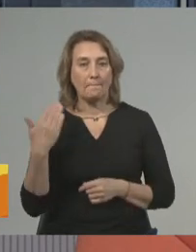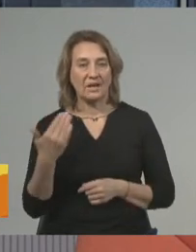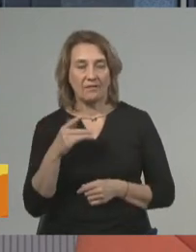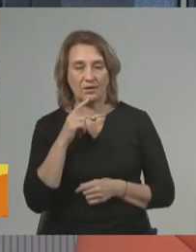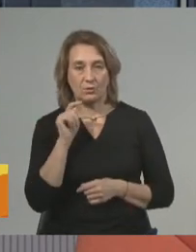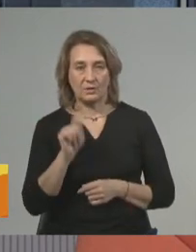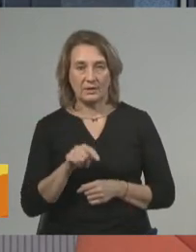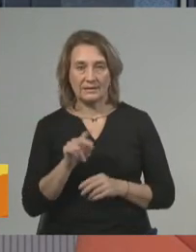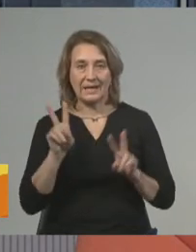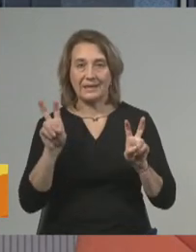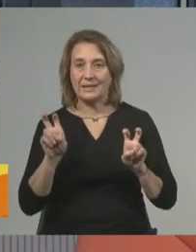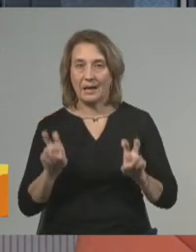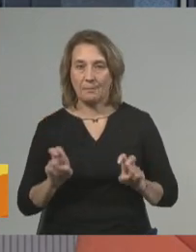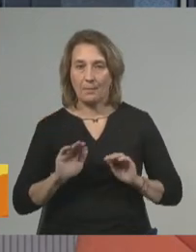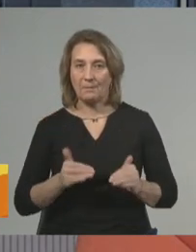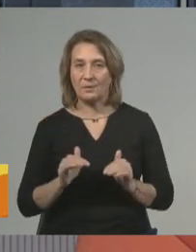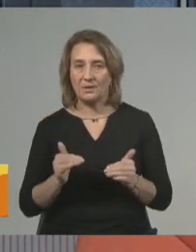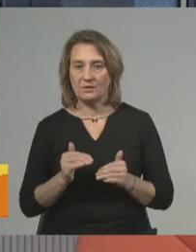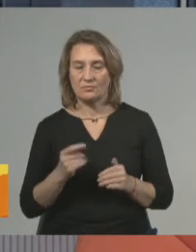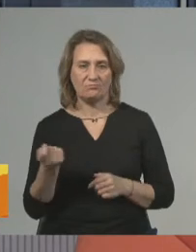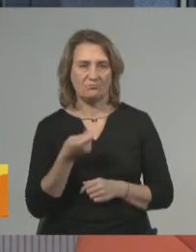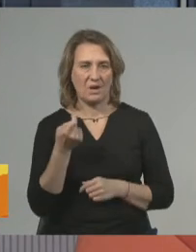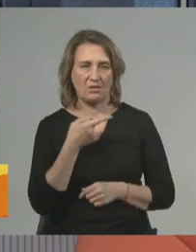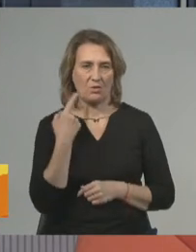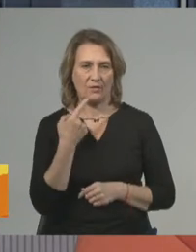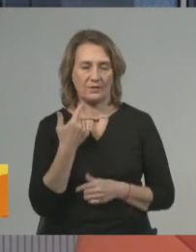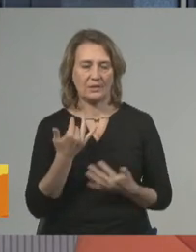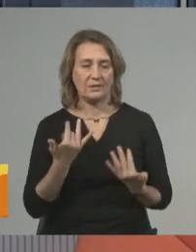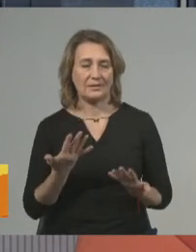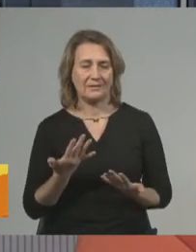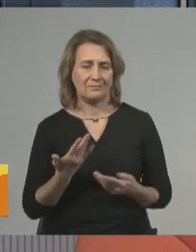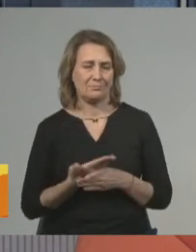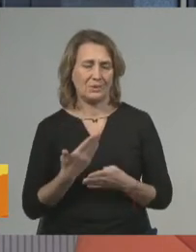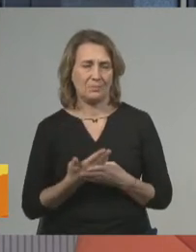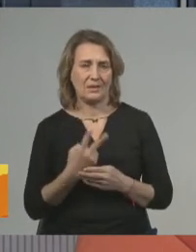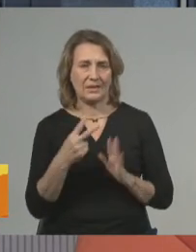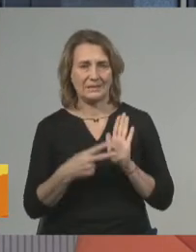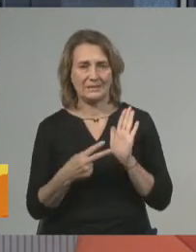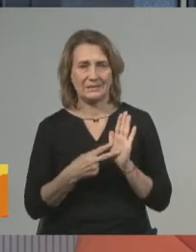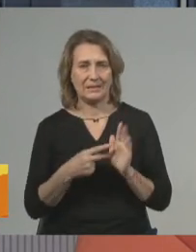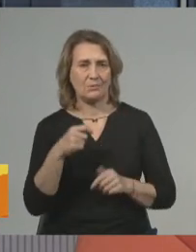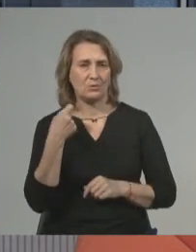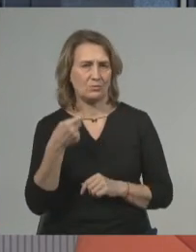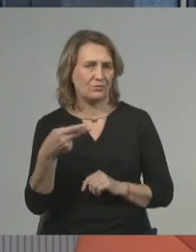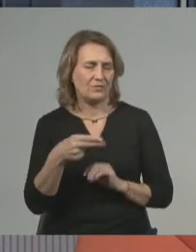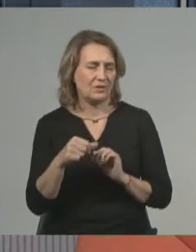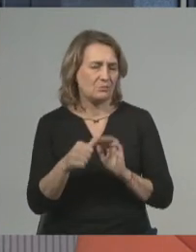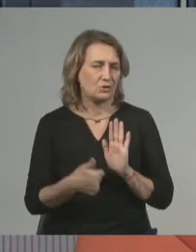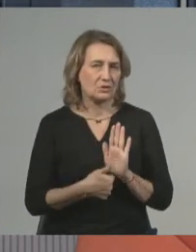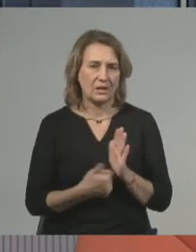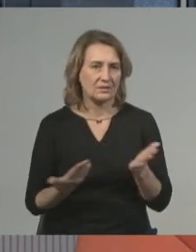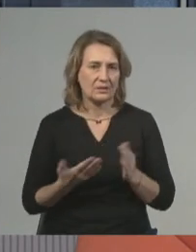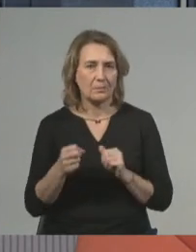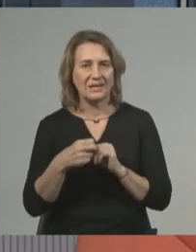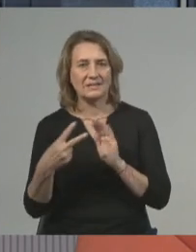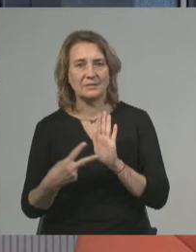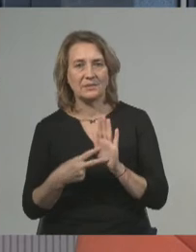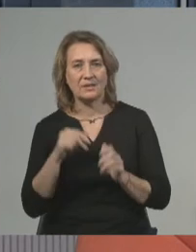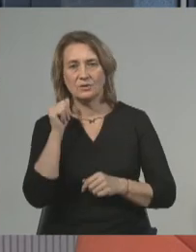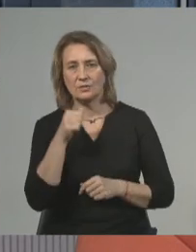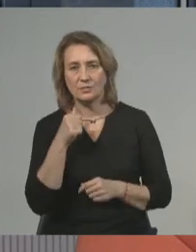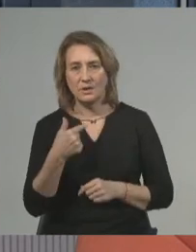several years ago maybe 2016 2017 i think i was actually in some ways one of these people one of these